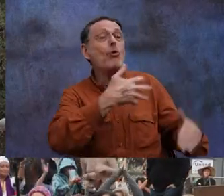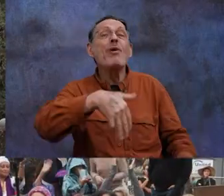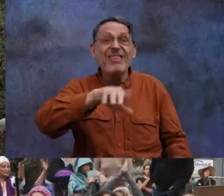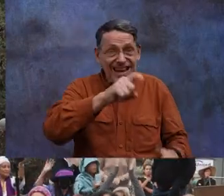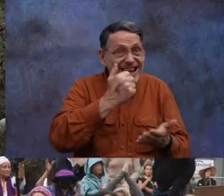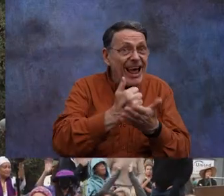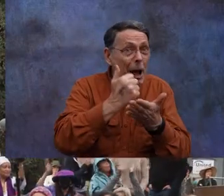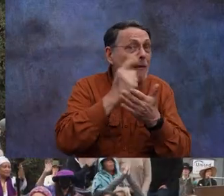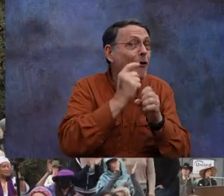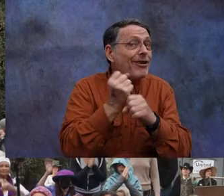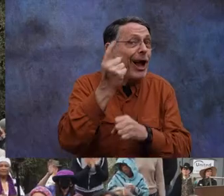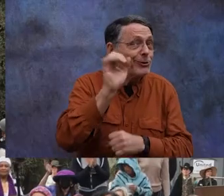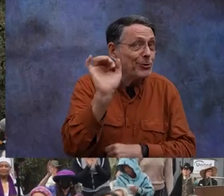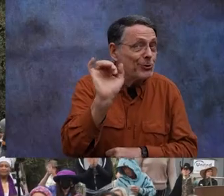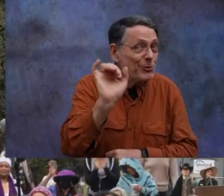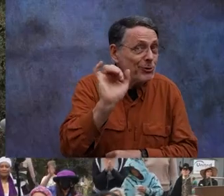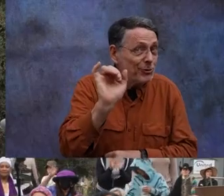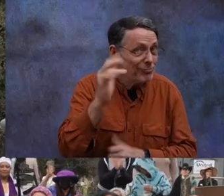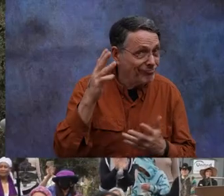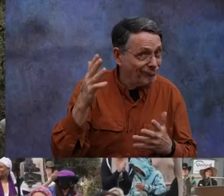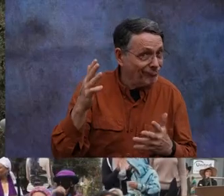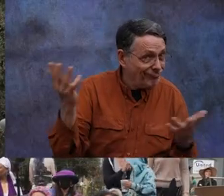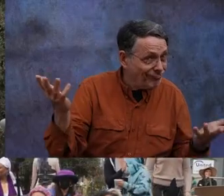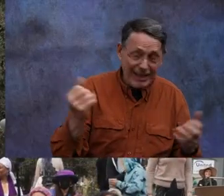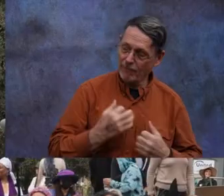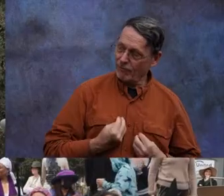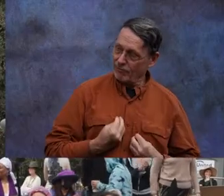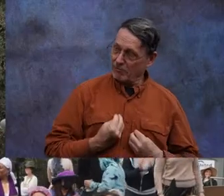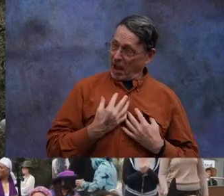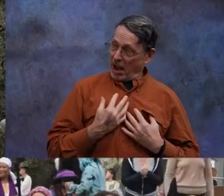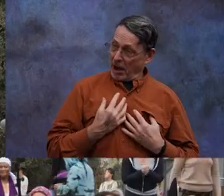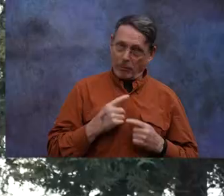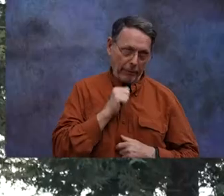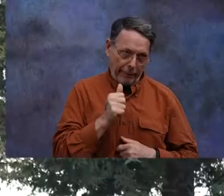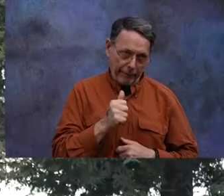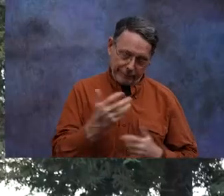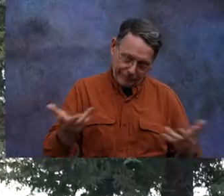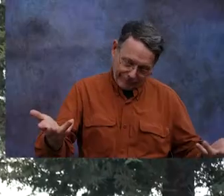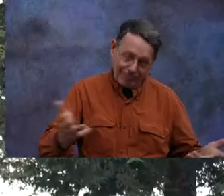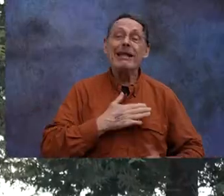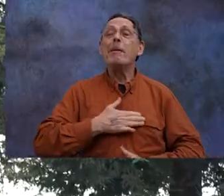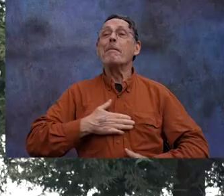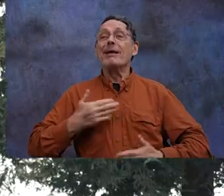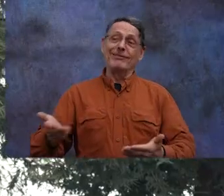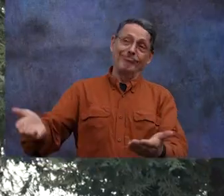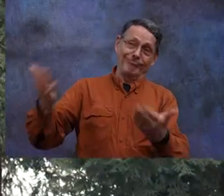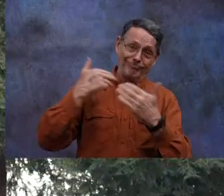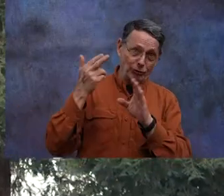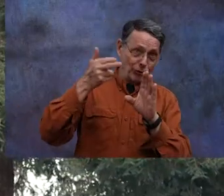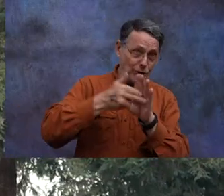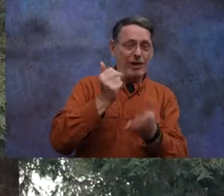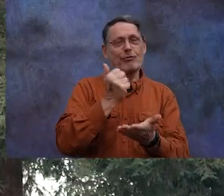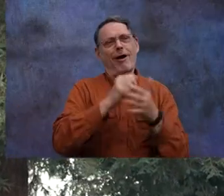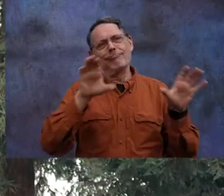help for next year already. So if you are inspired or not, please, please come and join.